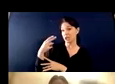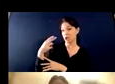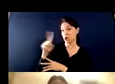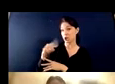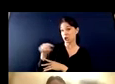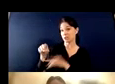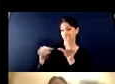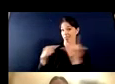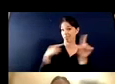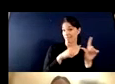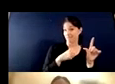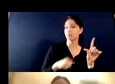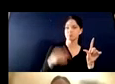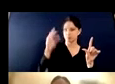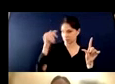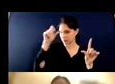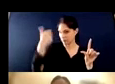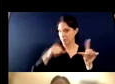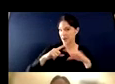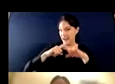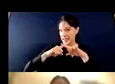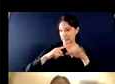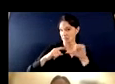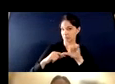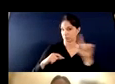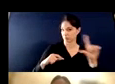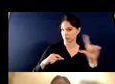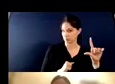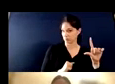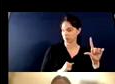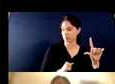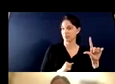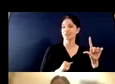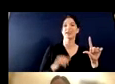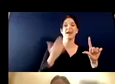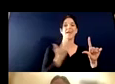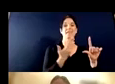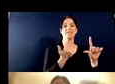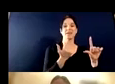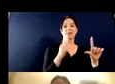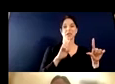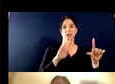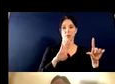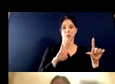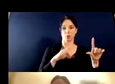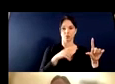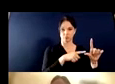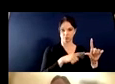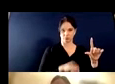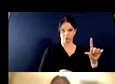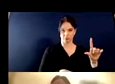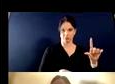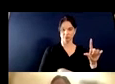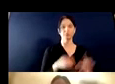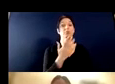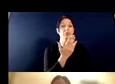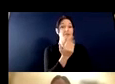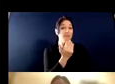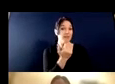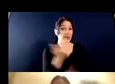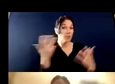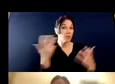again, the X is for left, their hearing threshold level is at 15 decibels, and 15 is considered